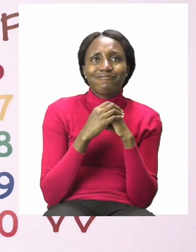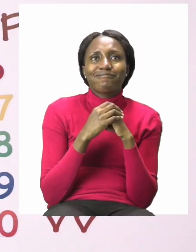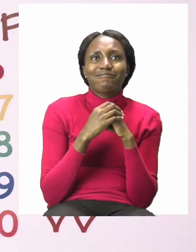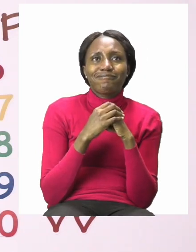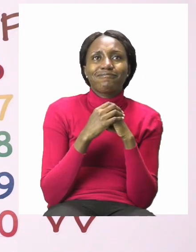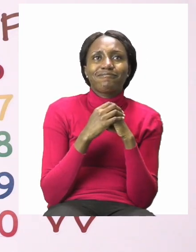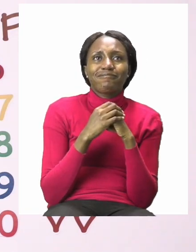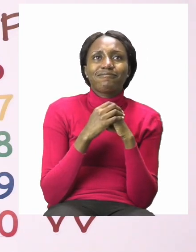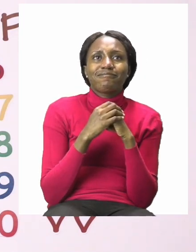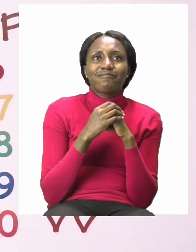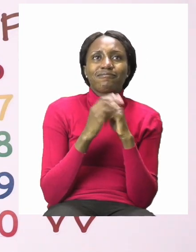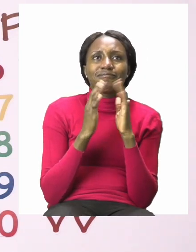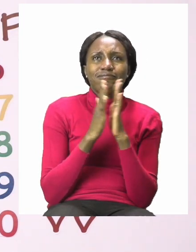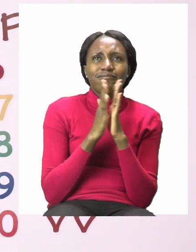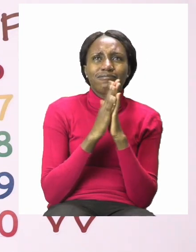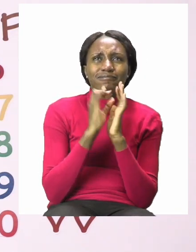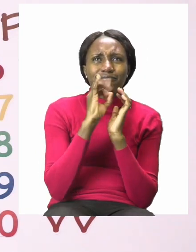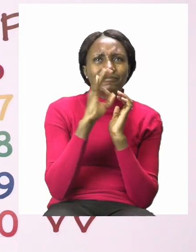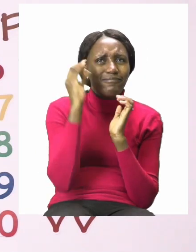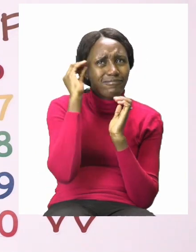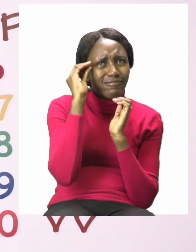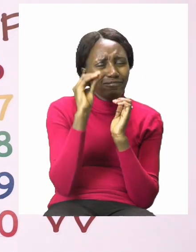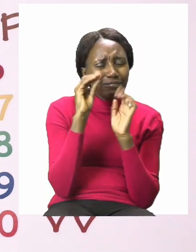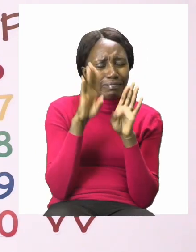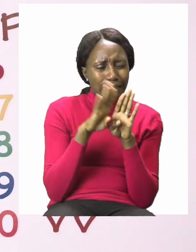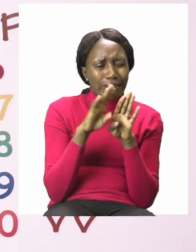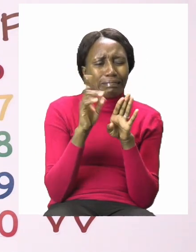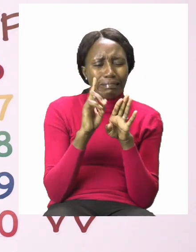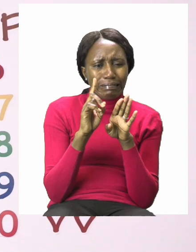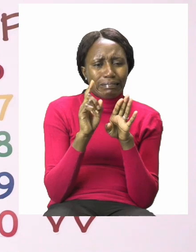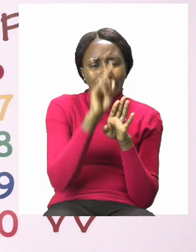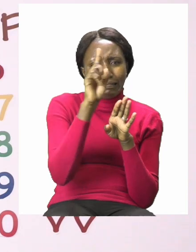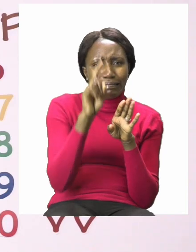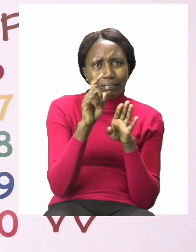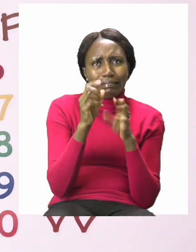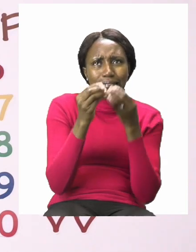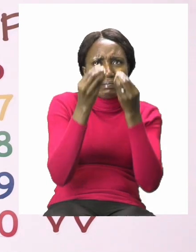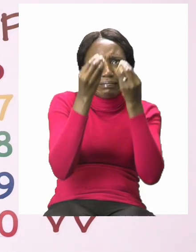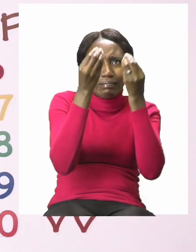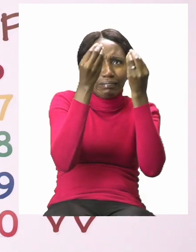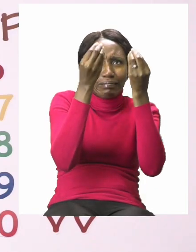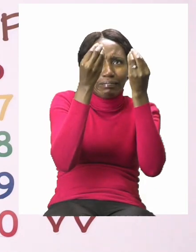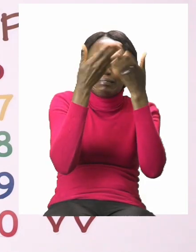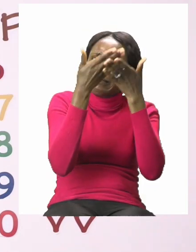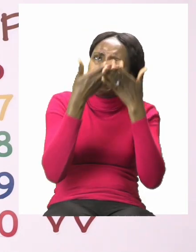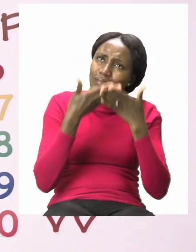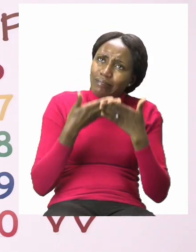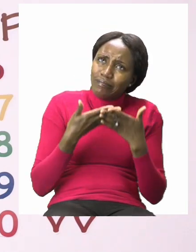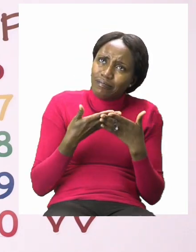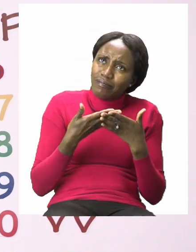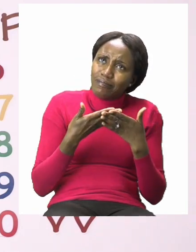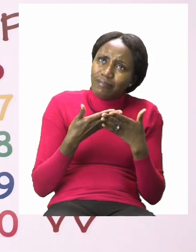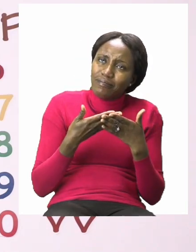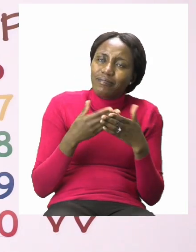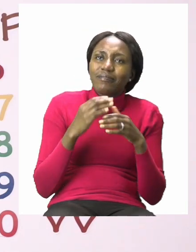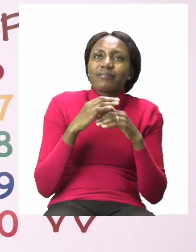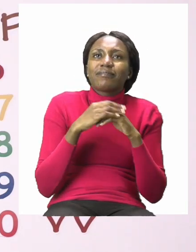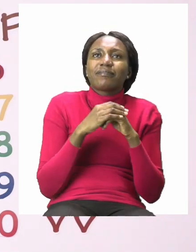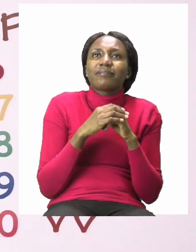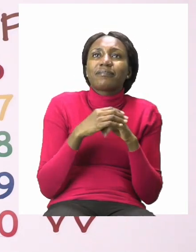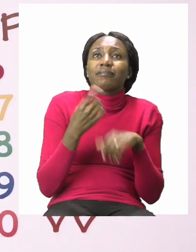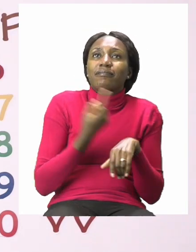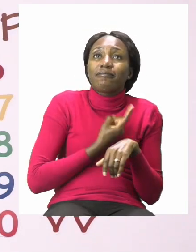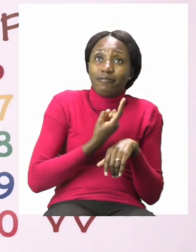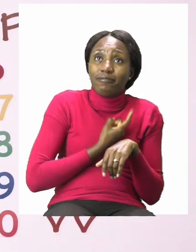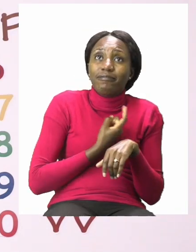Remember, if you're not sure what to do, you can always ask an adult for help. Just make sure that you finish